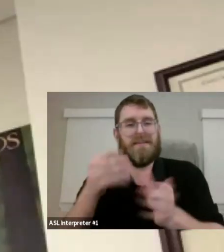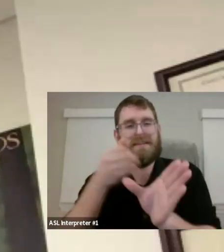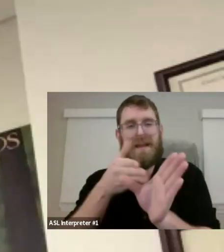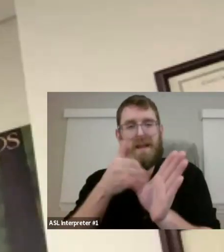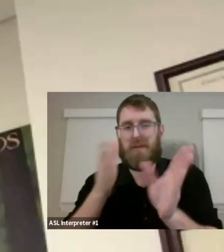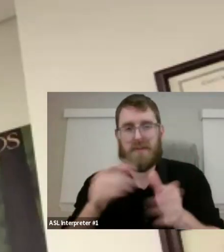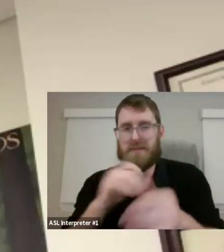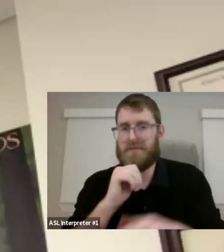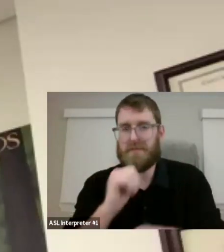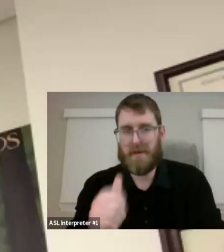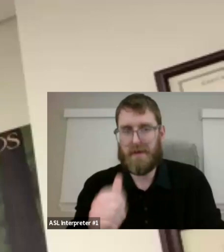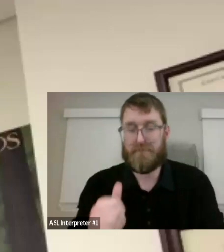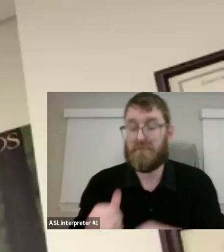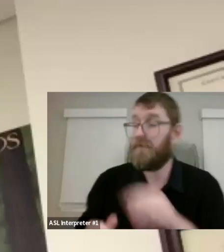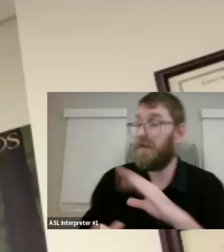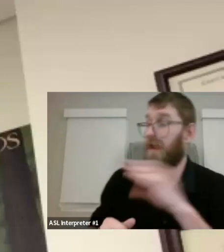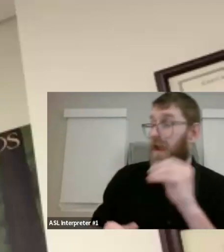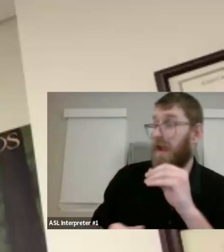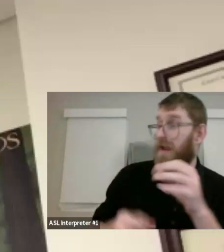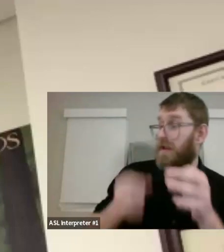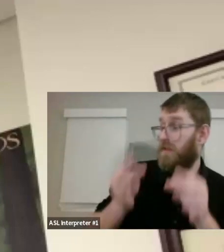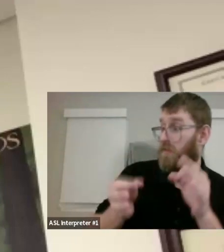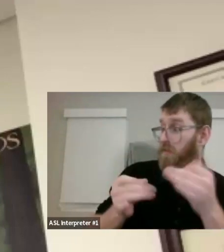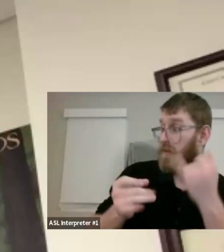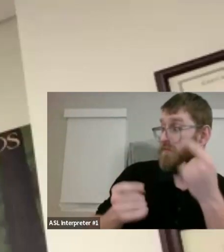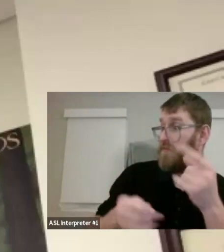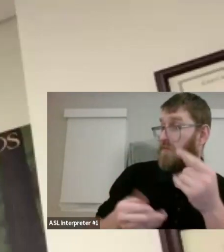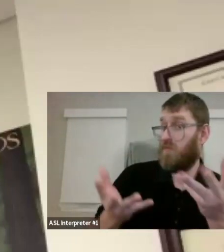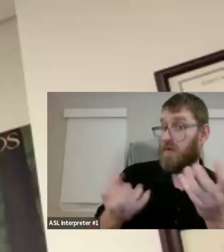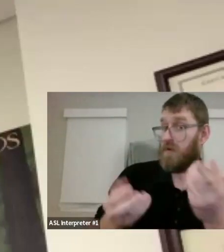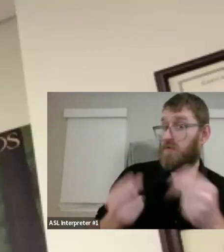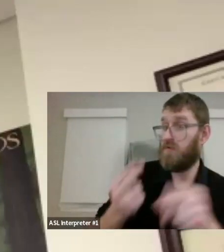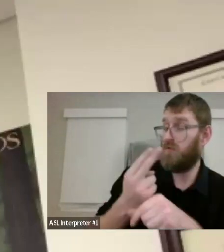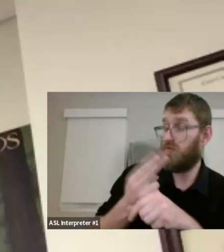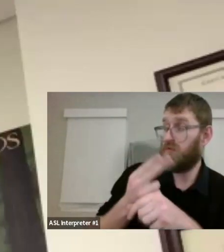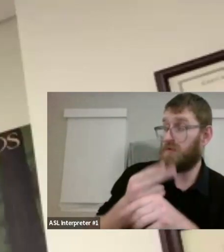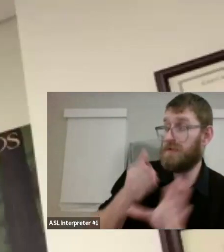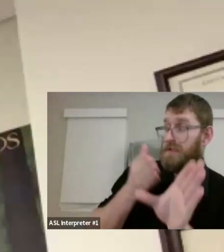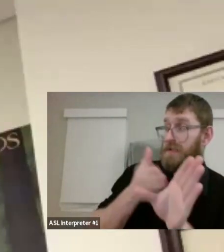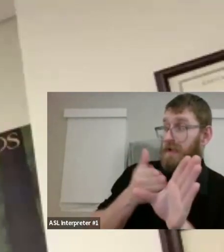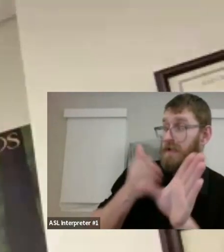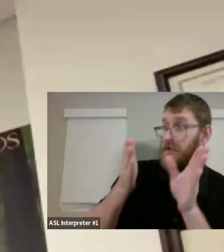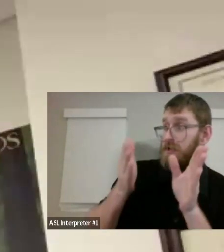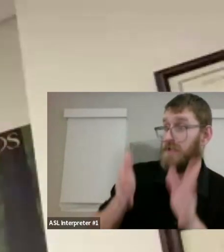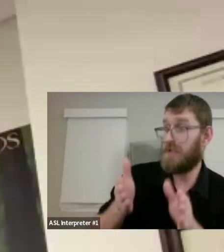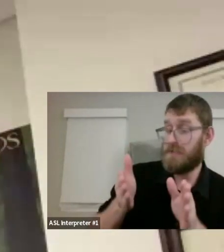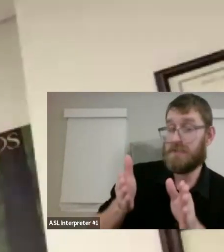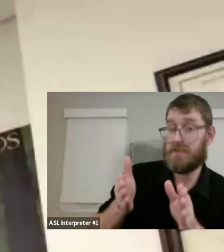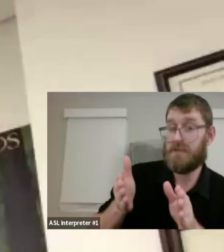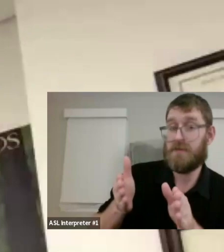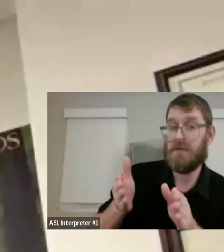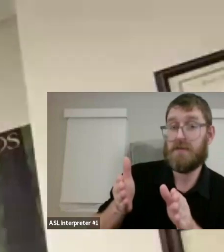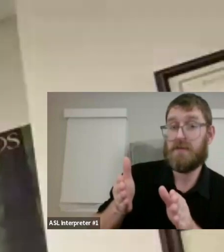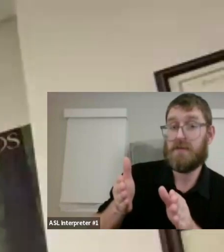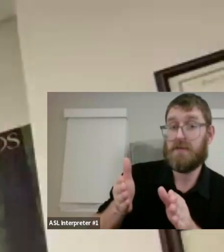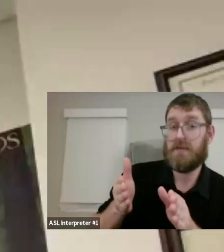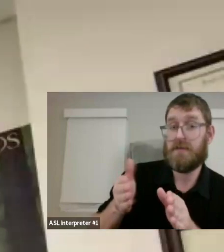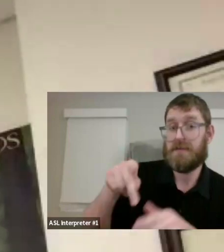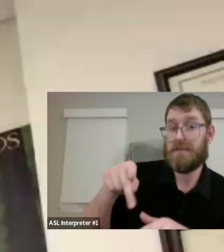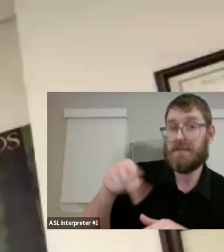And the court, if you are going to use a psychologist, you would still need to use the court